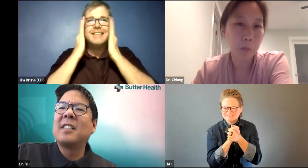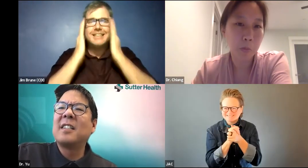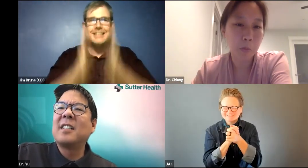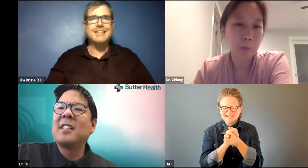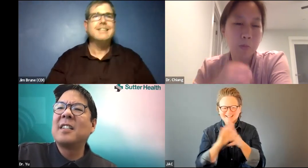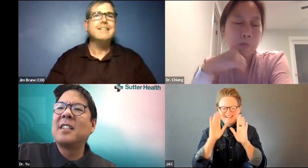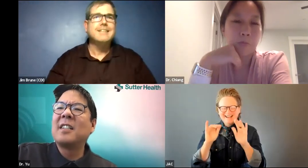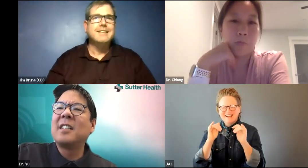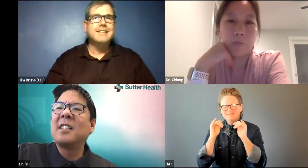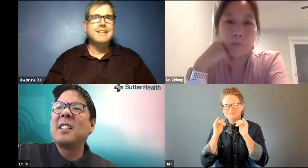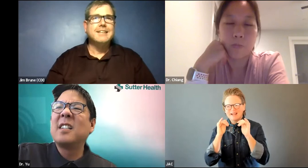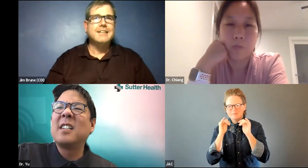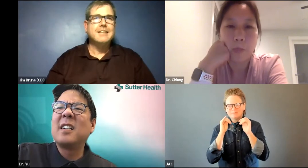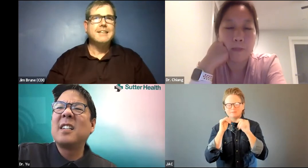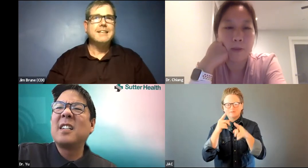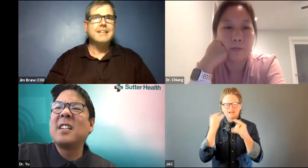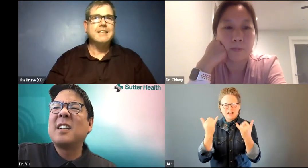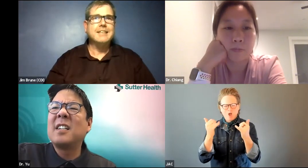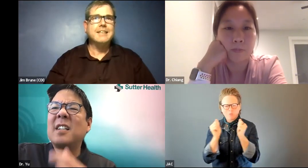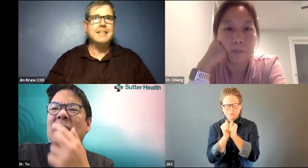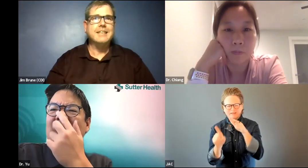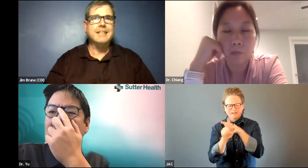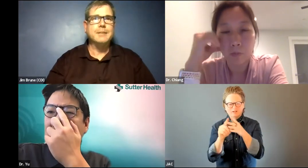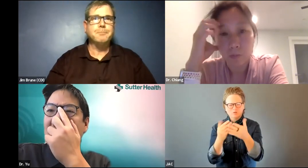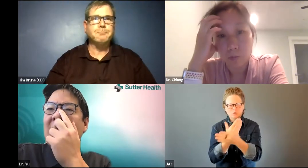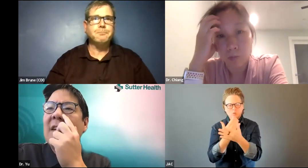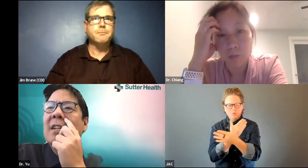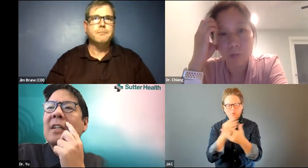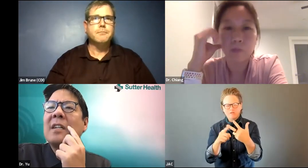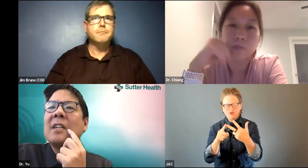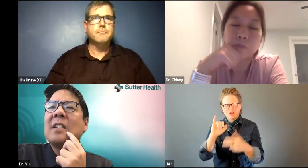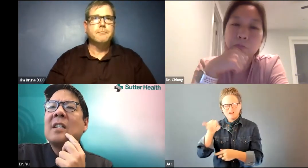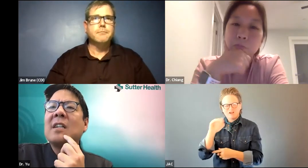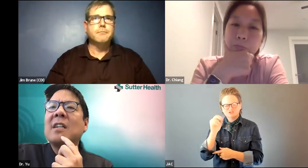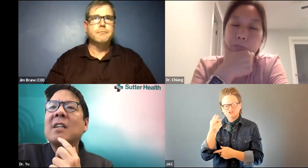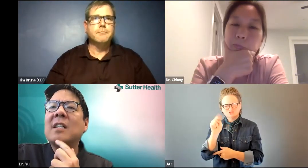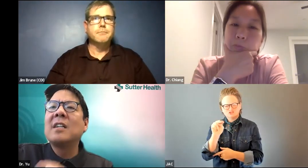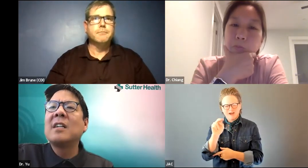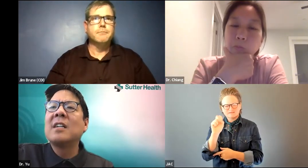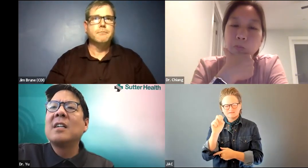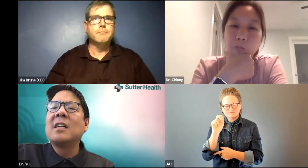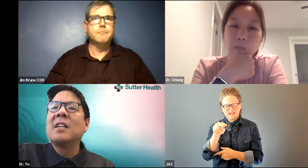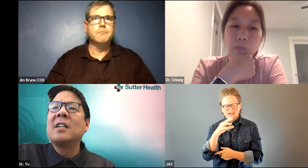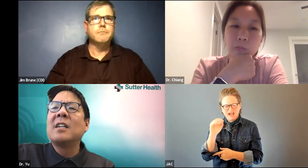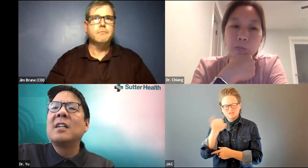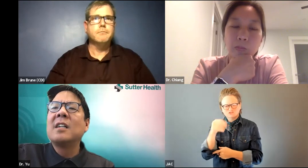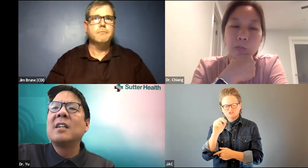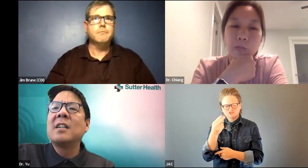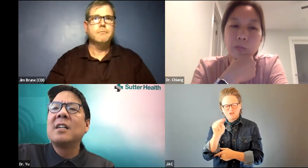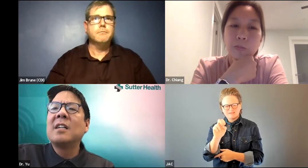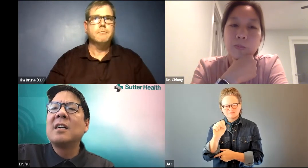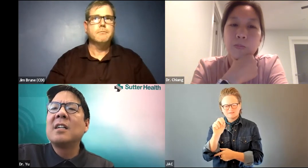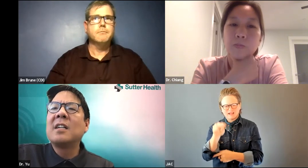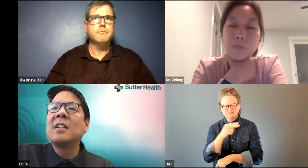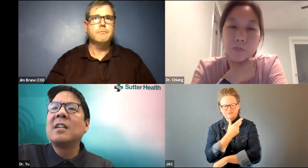Great. Thank you so much. That's awesome. So now with the new third Johnson